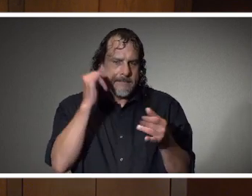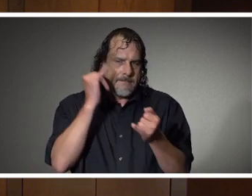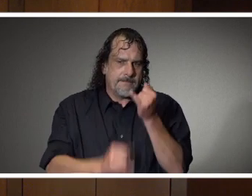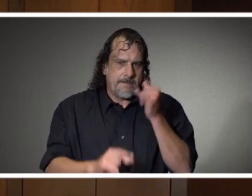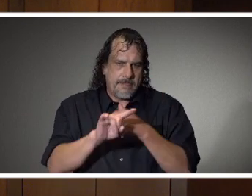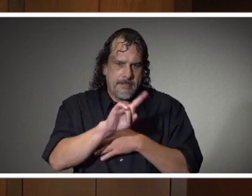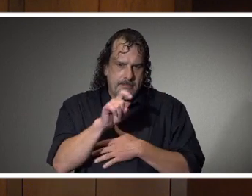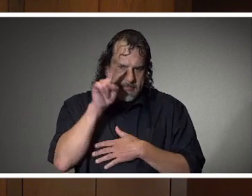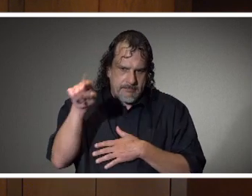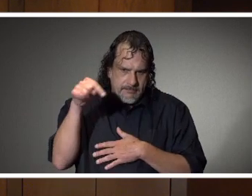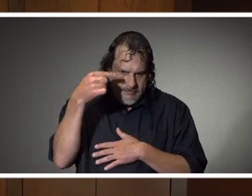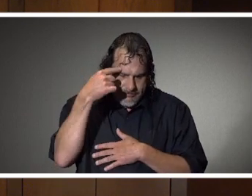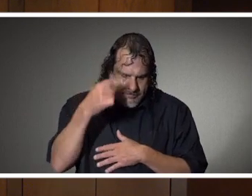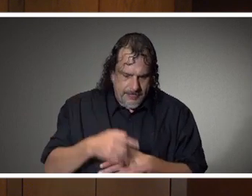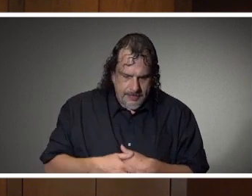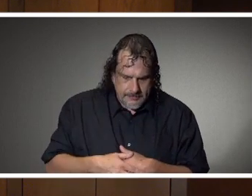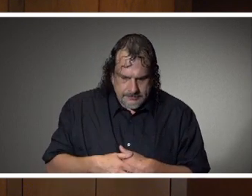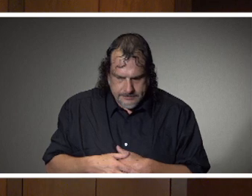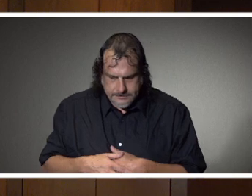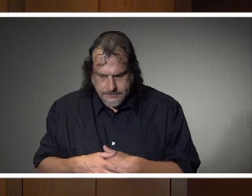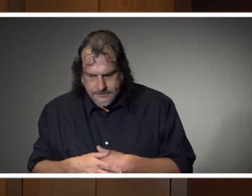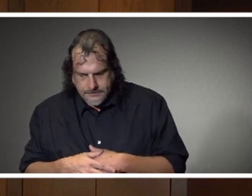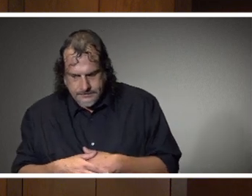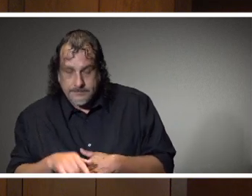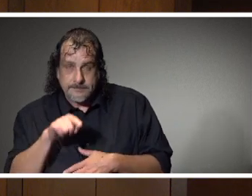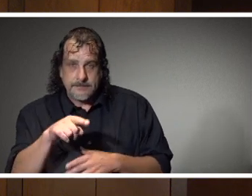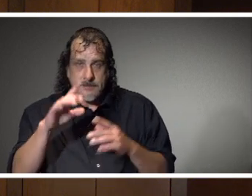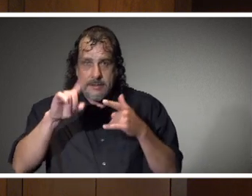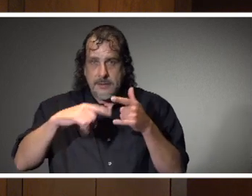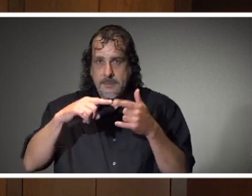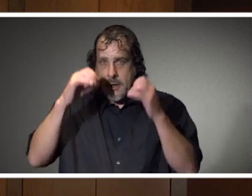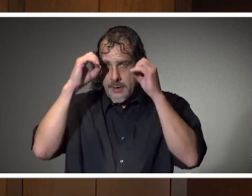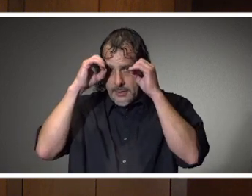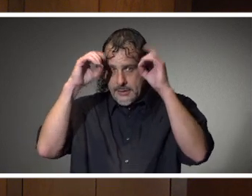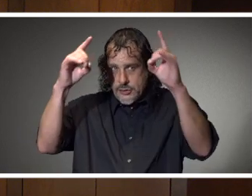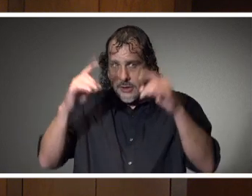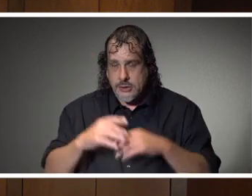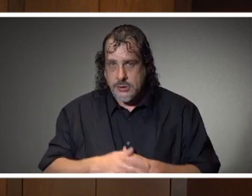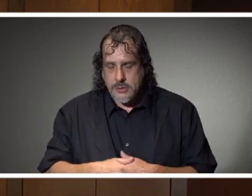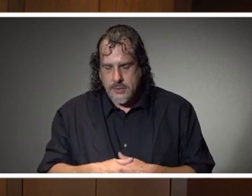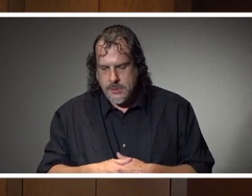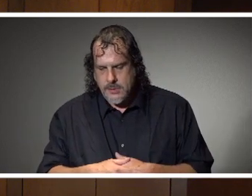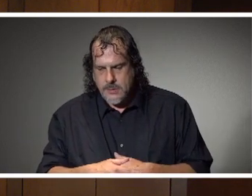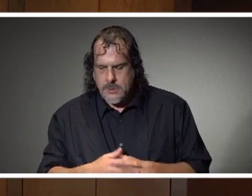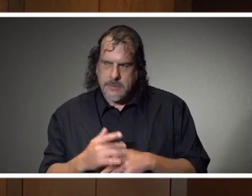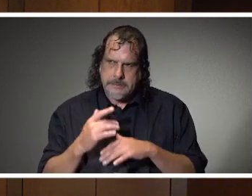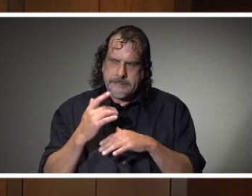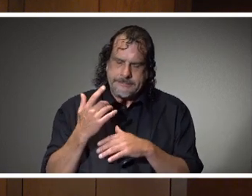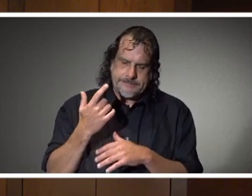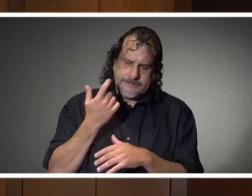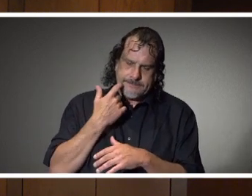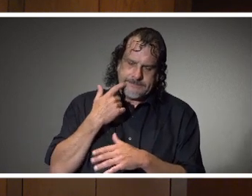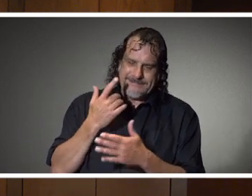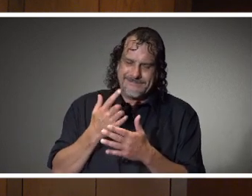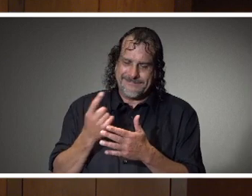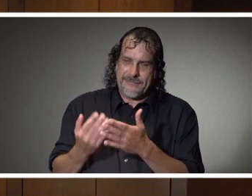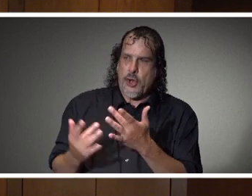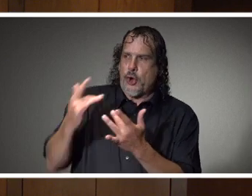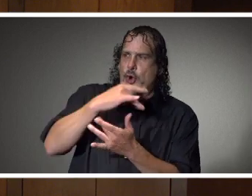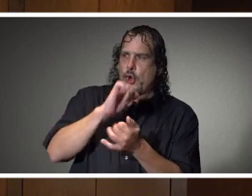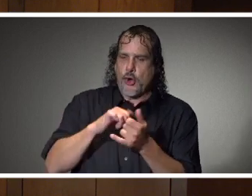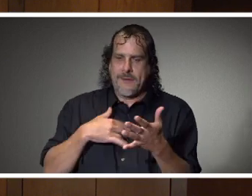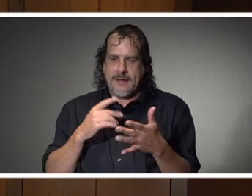you, Governor. This would be about education. Earlier on this week, you signed